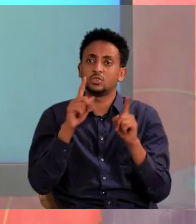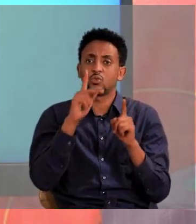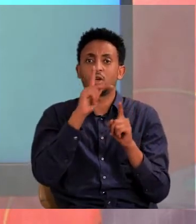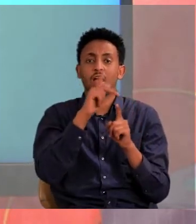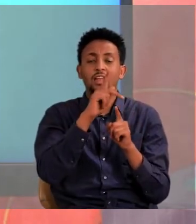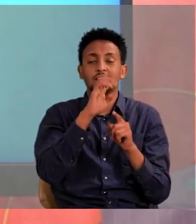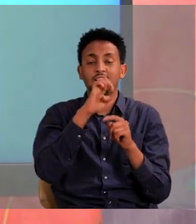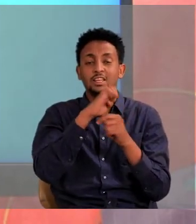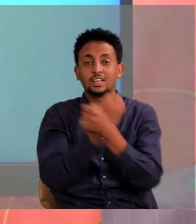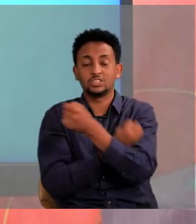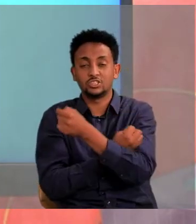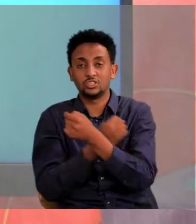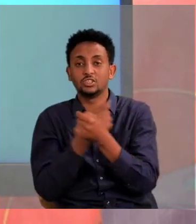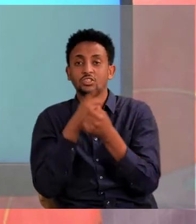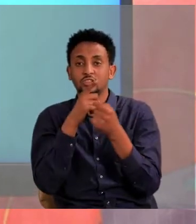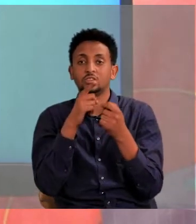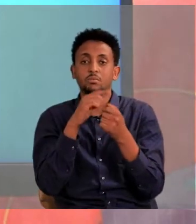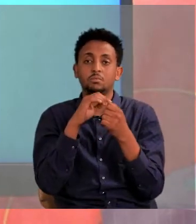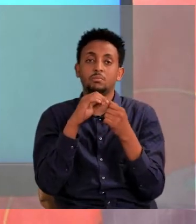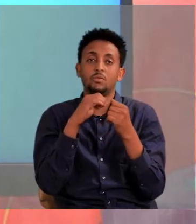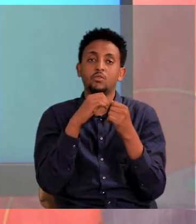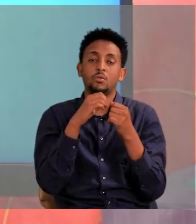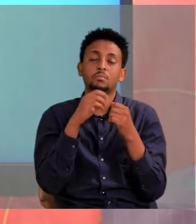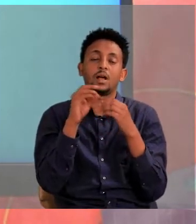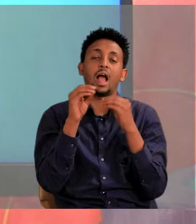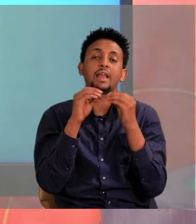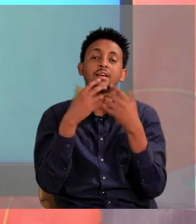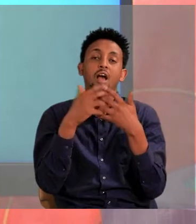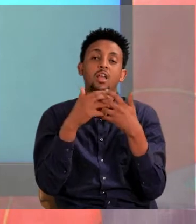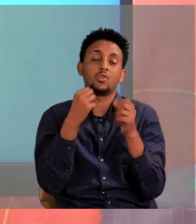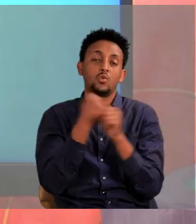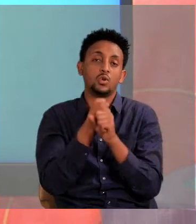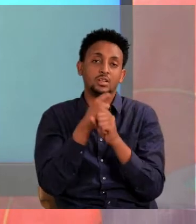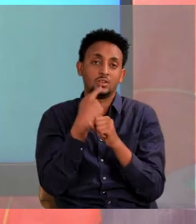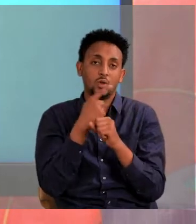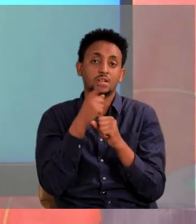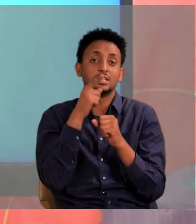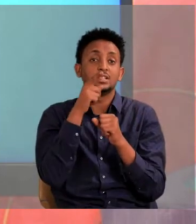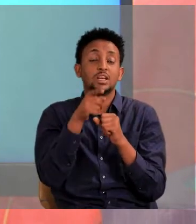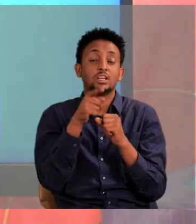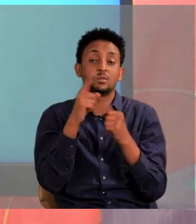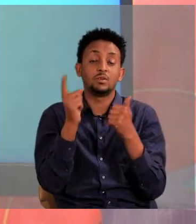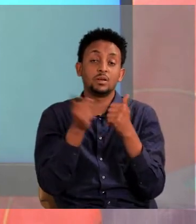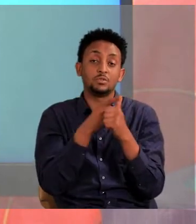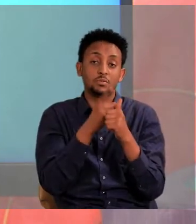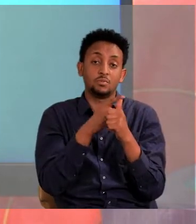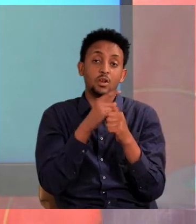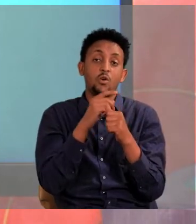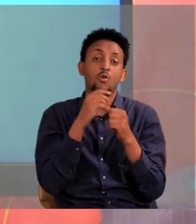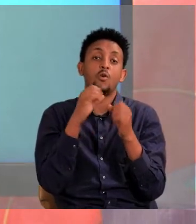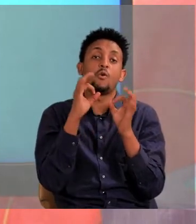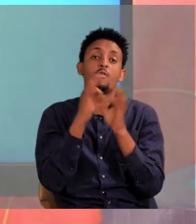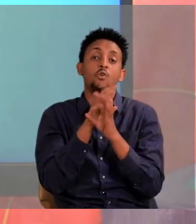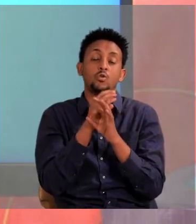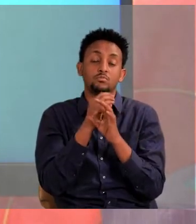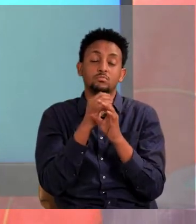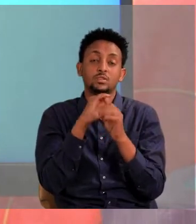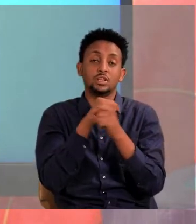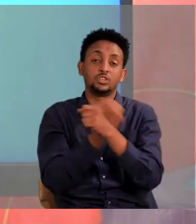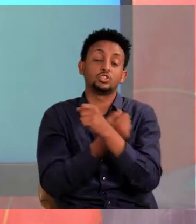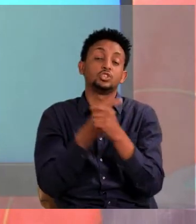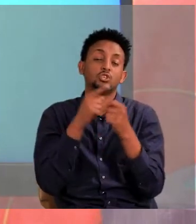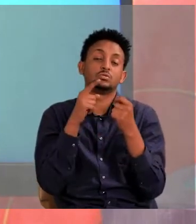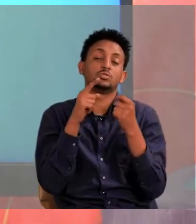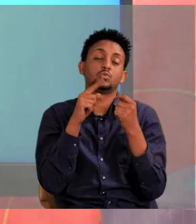kinetic energy enables us to perform mechanical work. This is the first form of energy due to